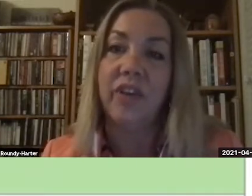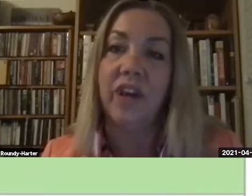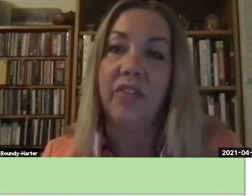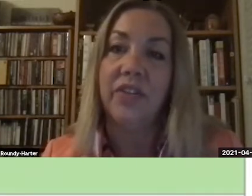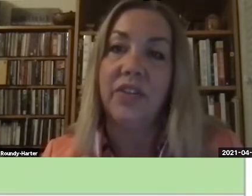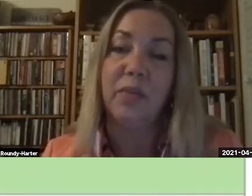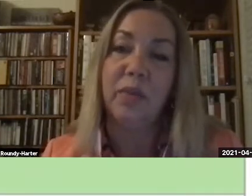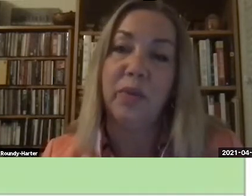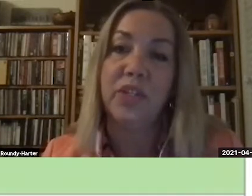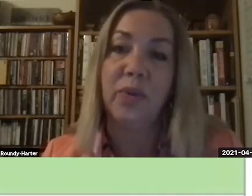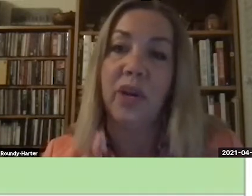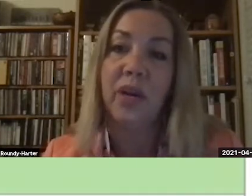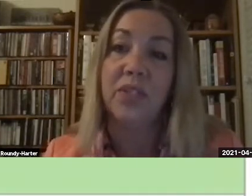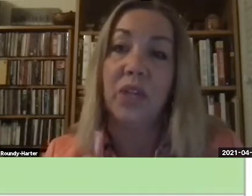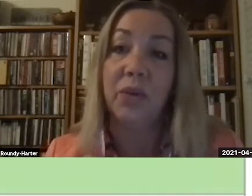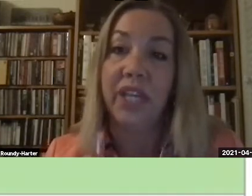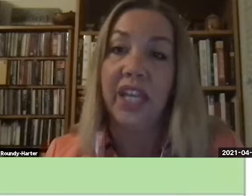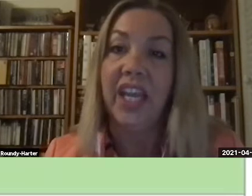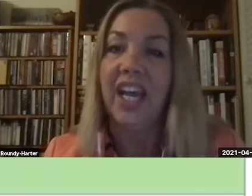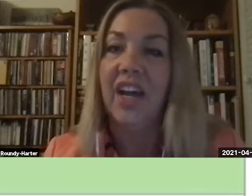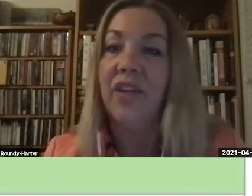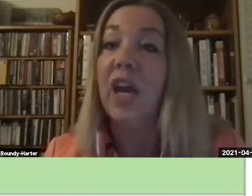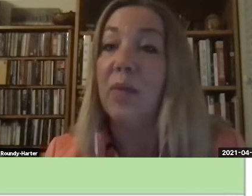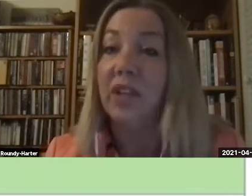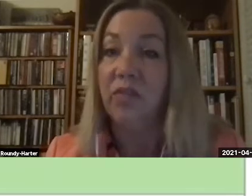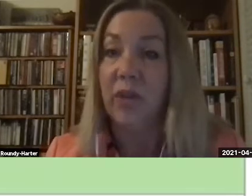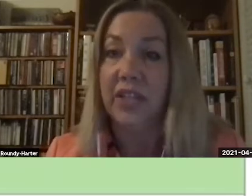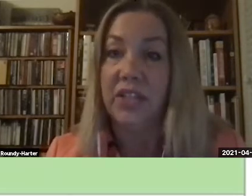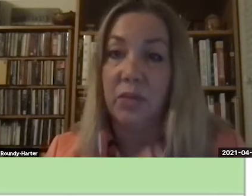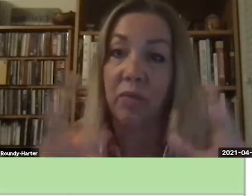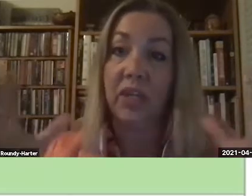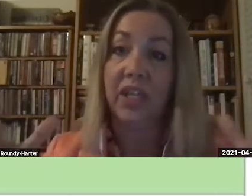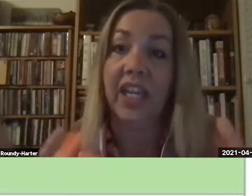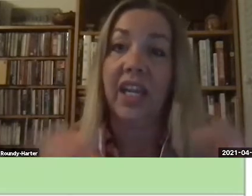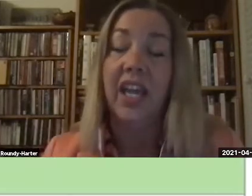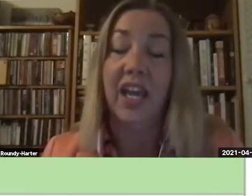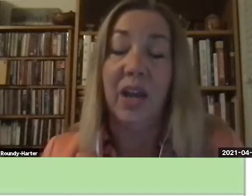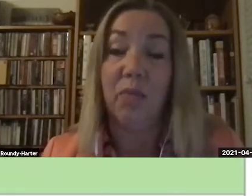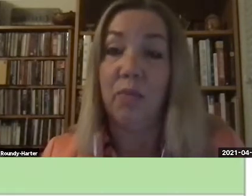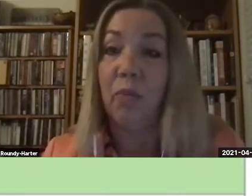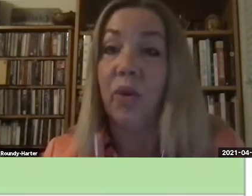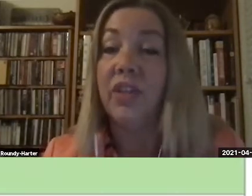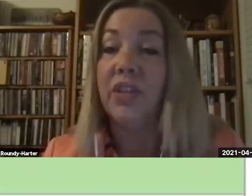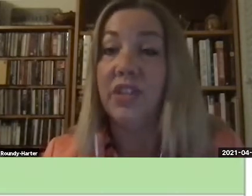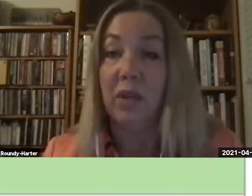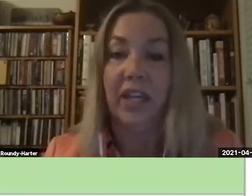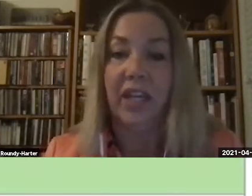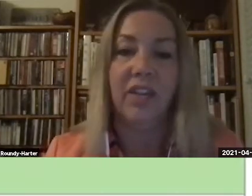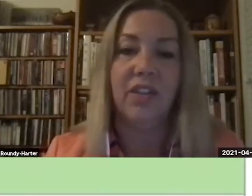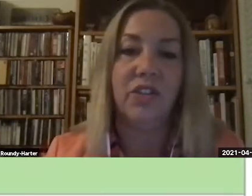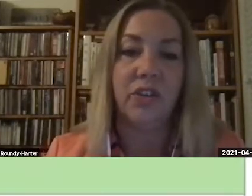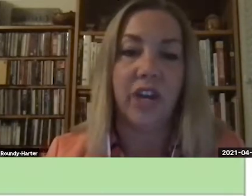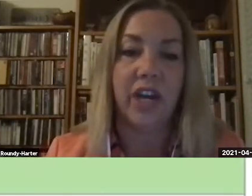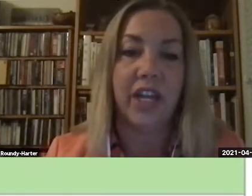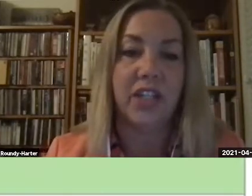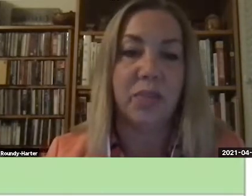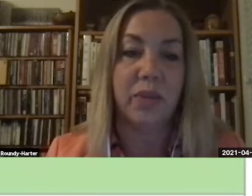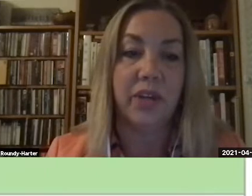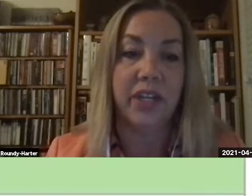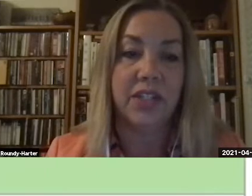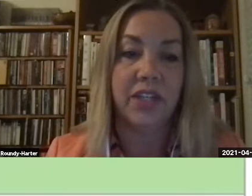years, we've offered summer bridge programs only of a couple of weeks. So we're really more than doubling the junior